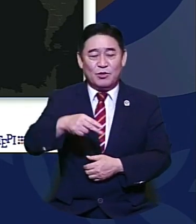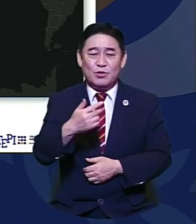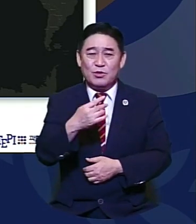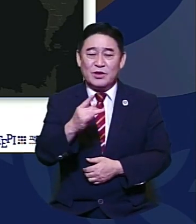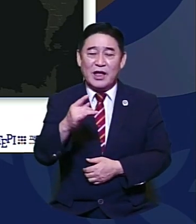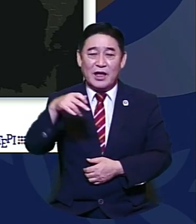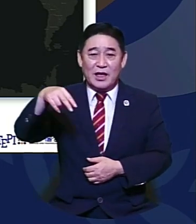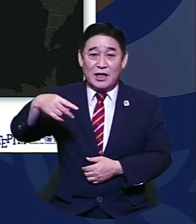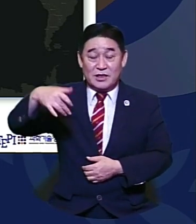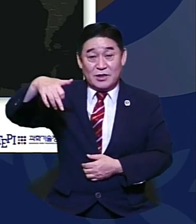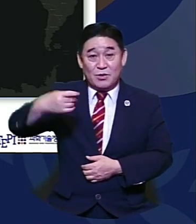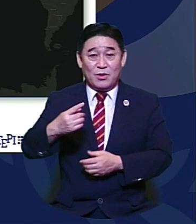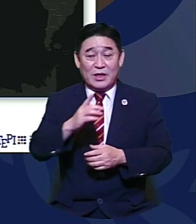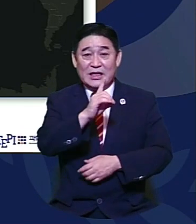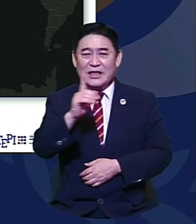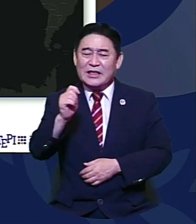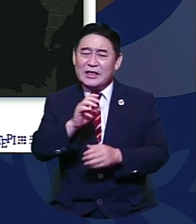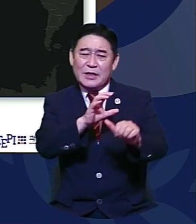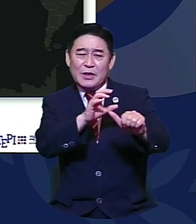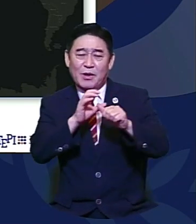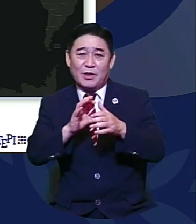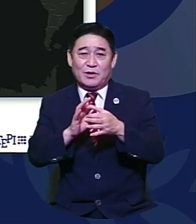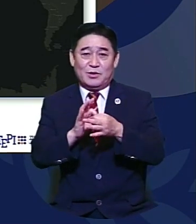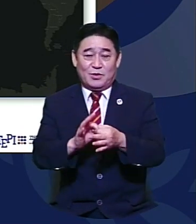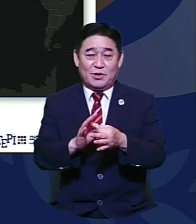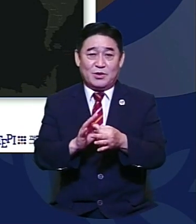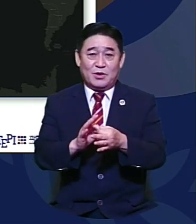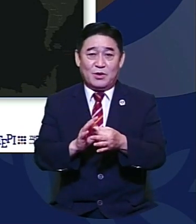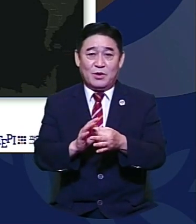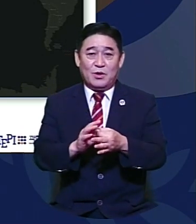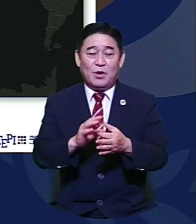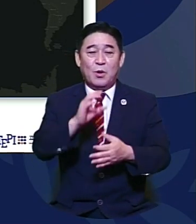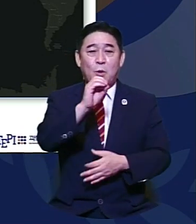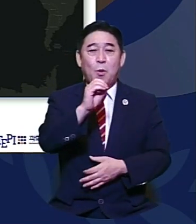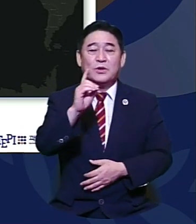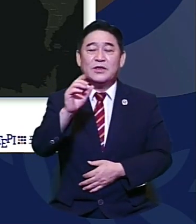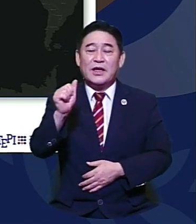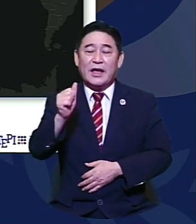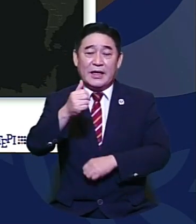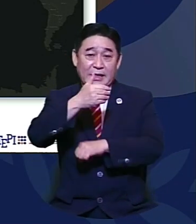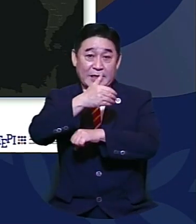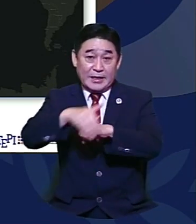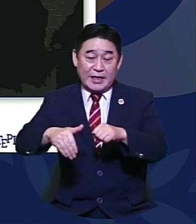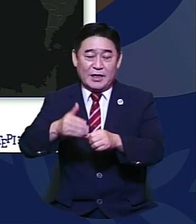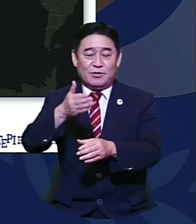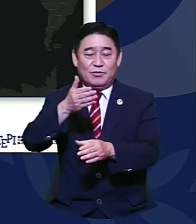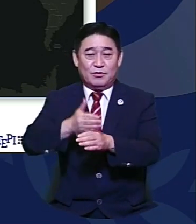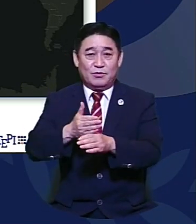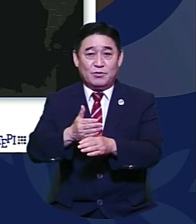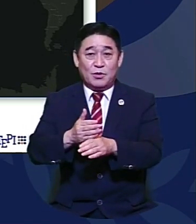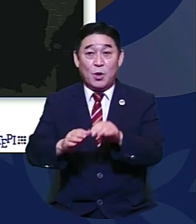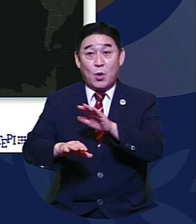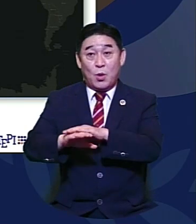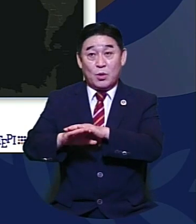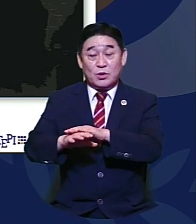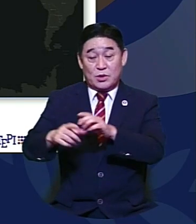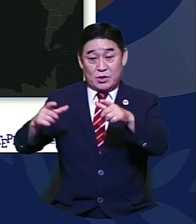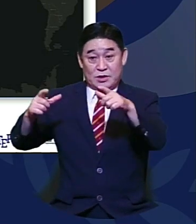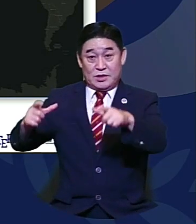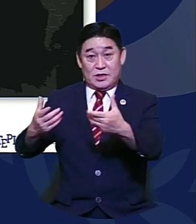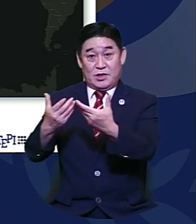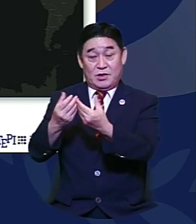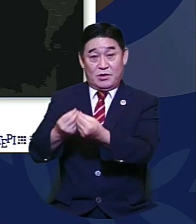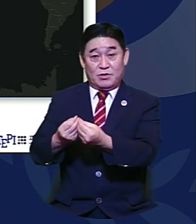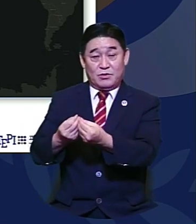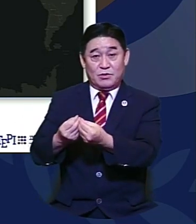they planned their ODA project. It means that the right-hand side, they have to